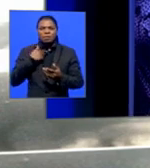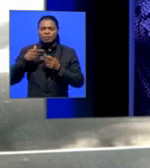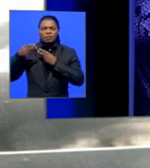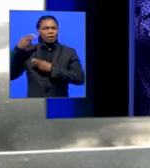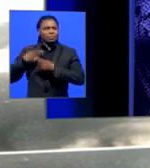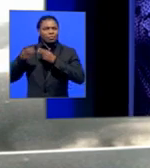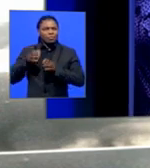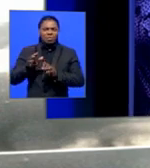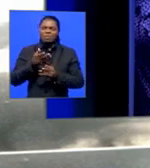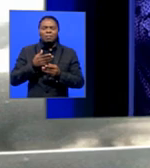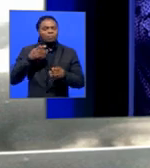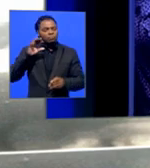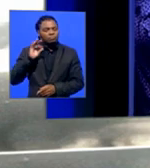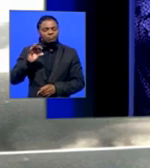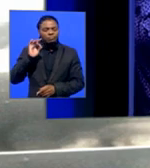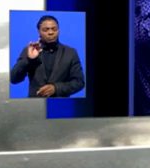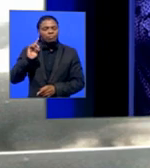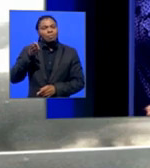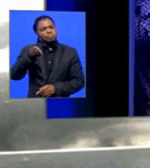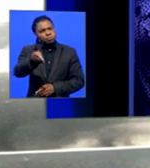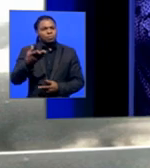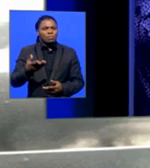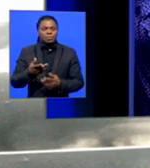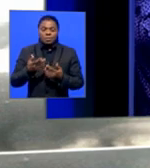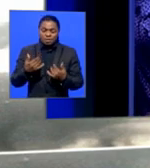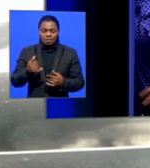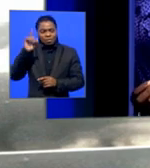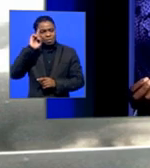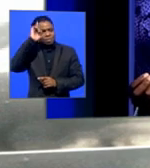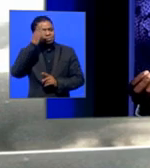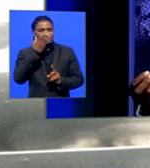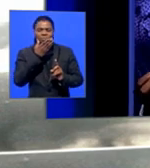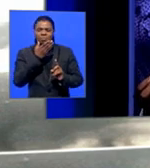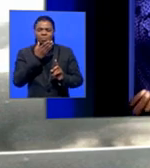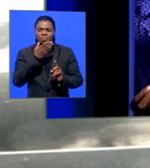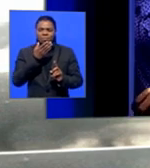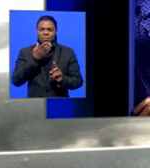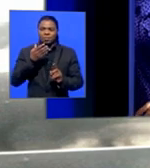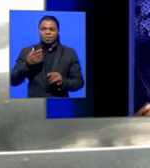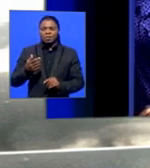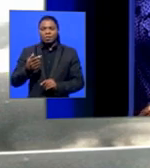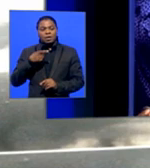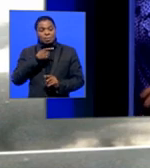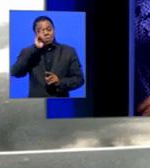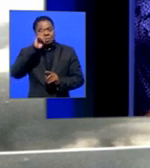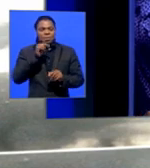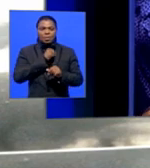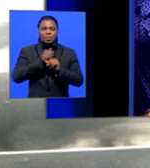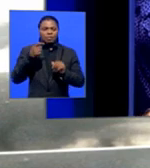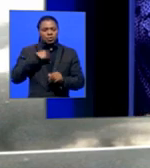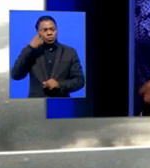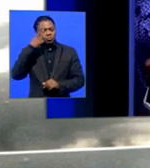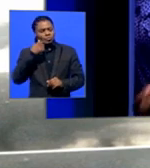heritage tapestry. It takes place every day. What is important about Madiba that he never alienated himself from his